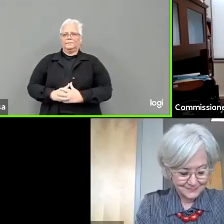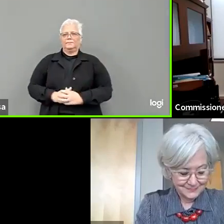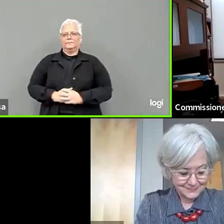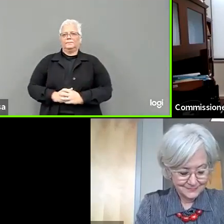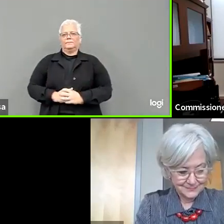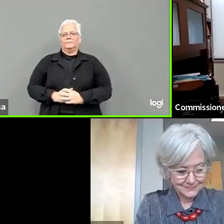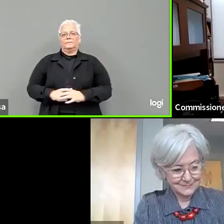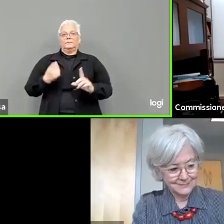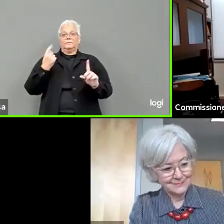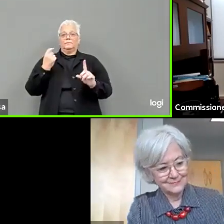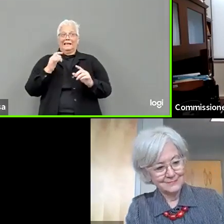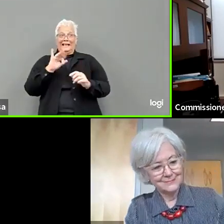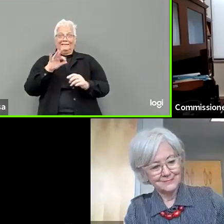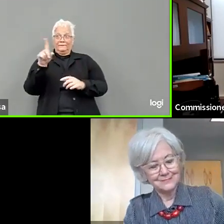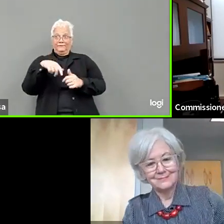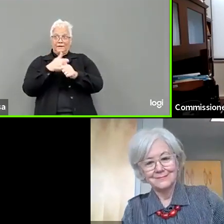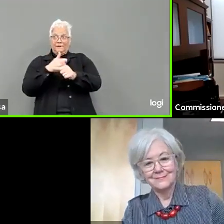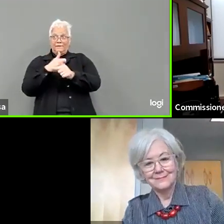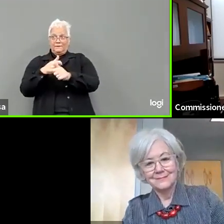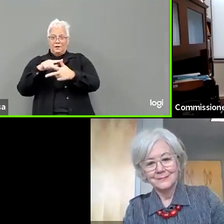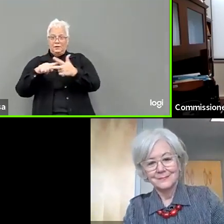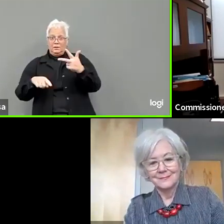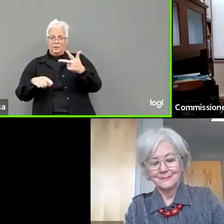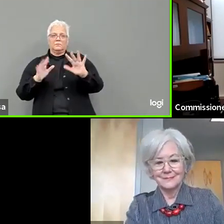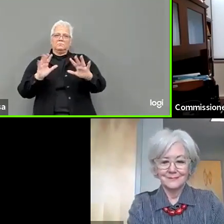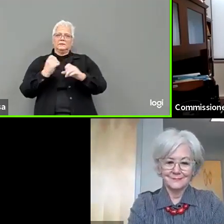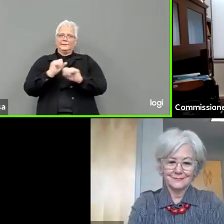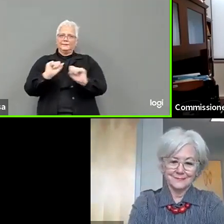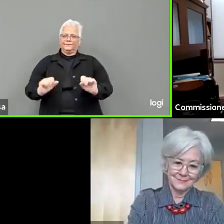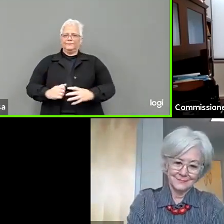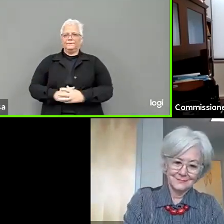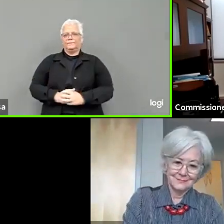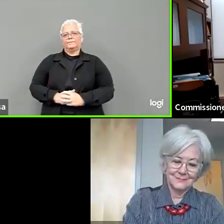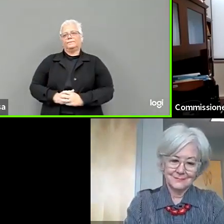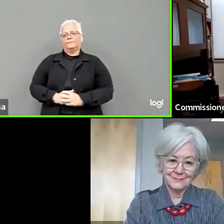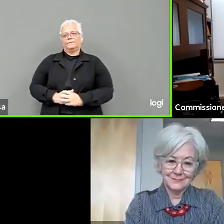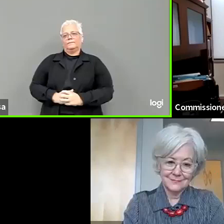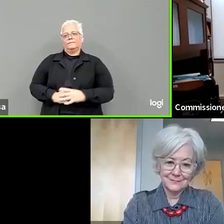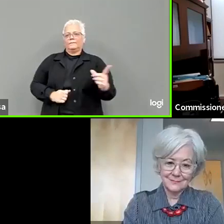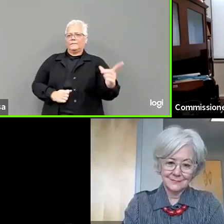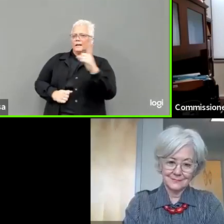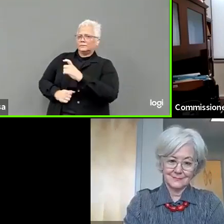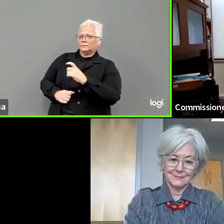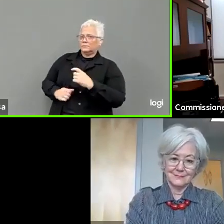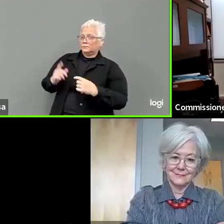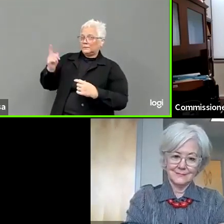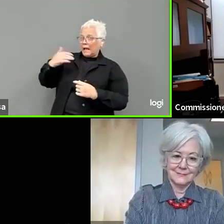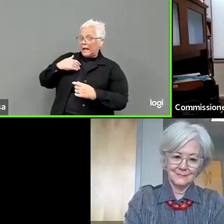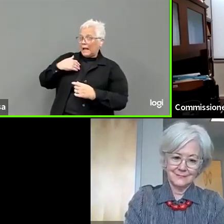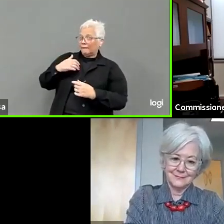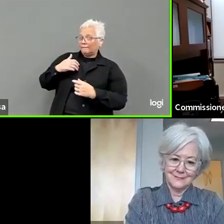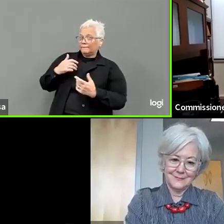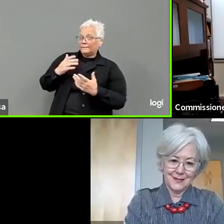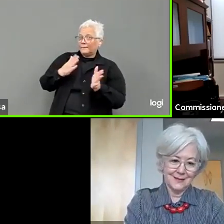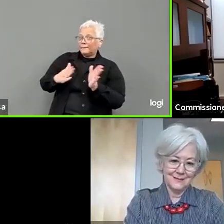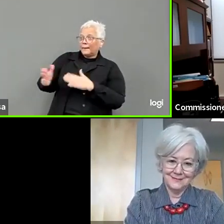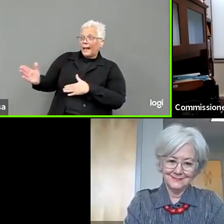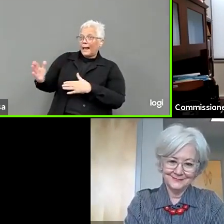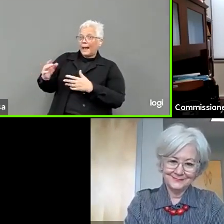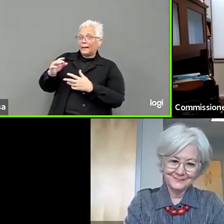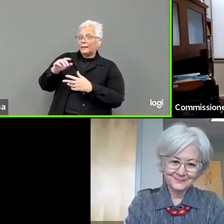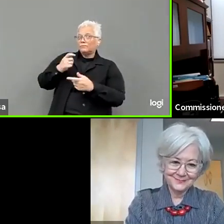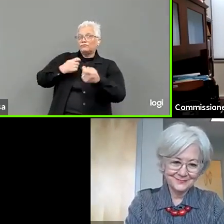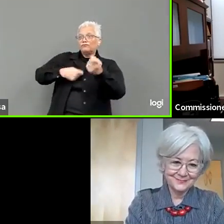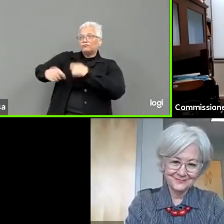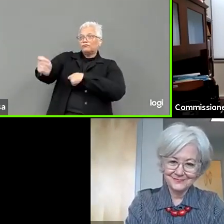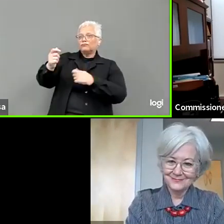A follow-up question to that from Channel 6. Is there a safe alternative to the big Super Bowl party for those who do plan